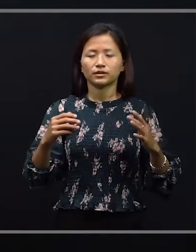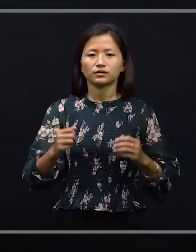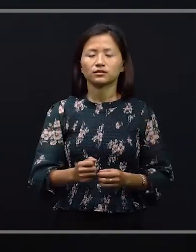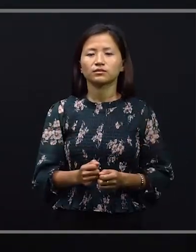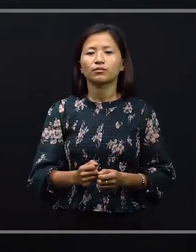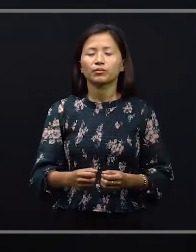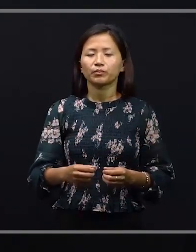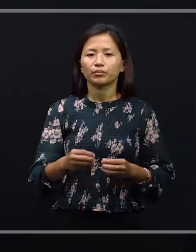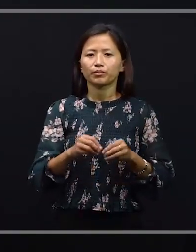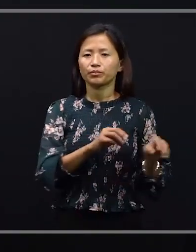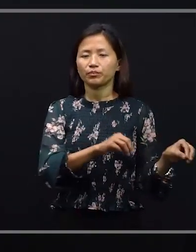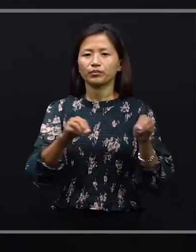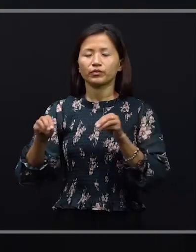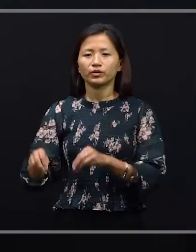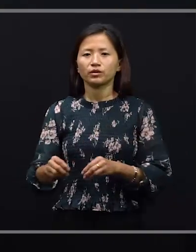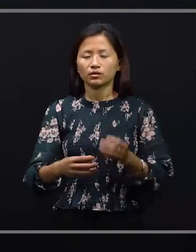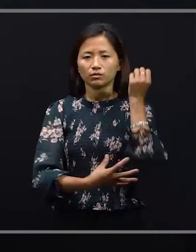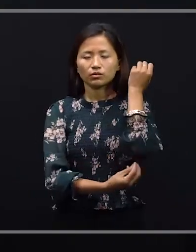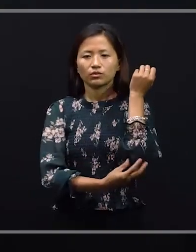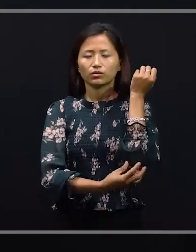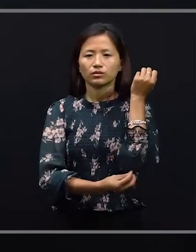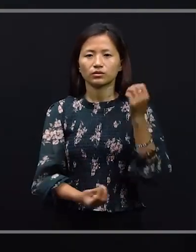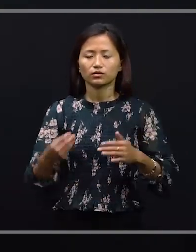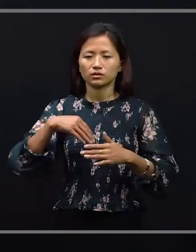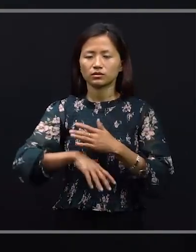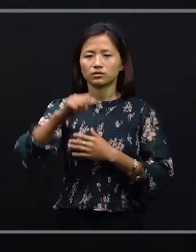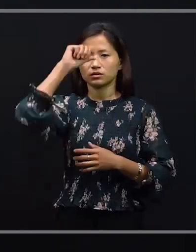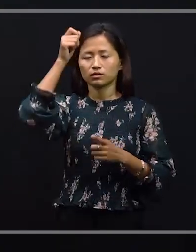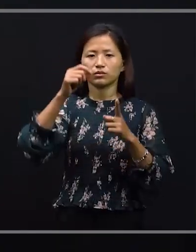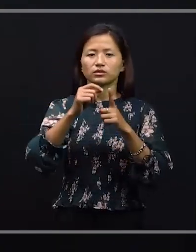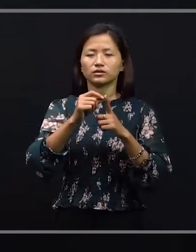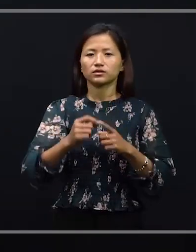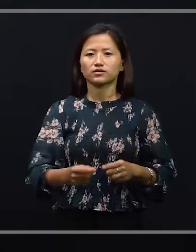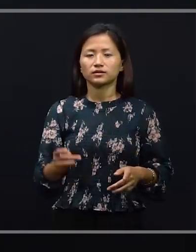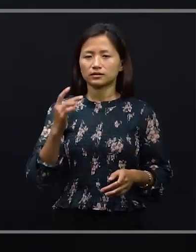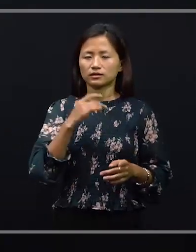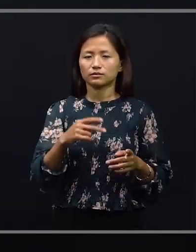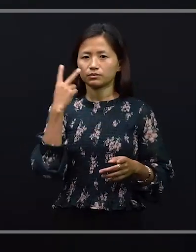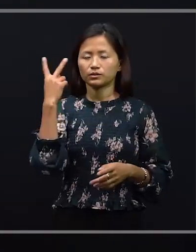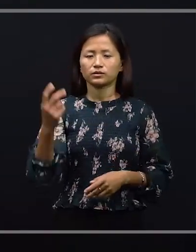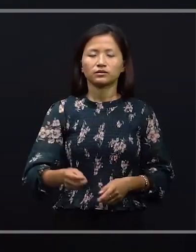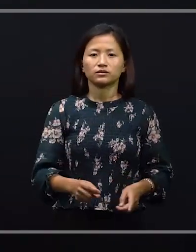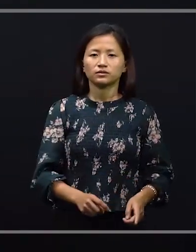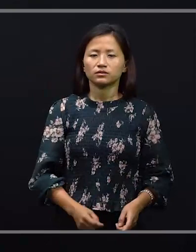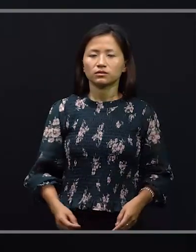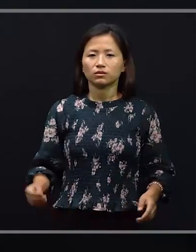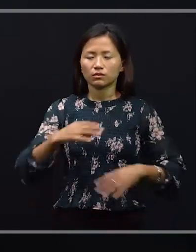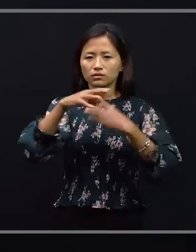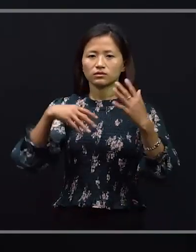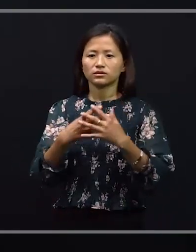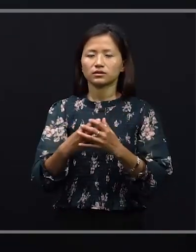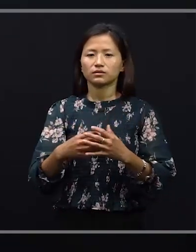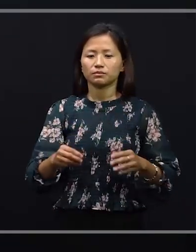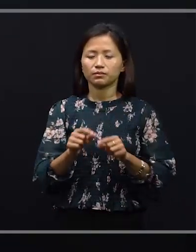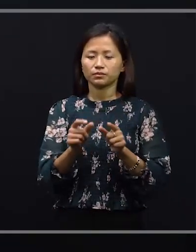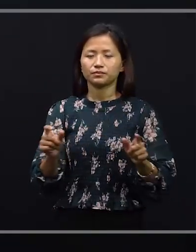loves the poor people, he works for them. When he entered the Indian political scene, all the common people, they also started obeying